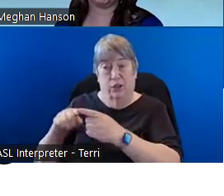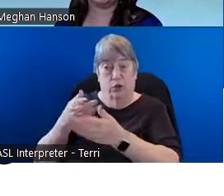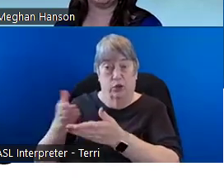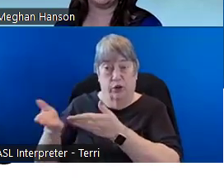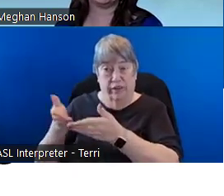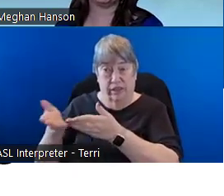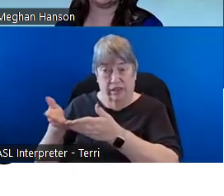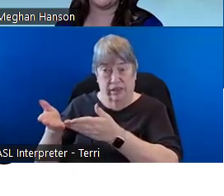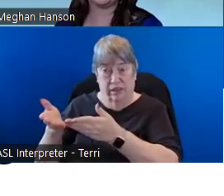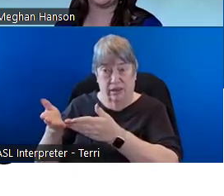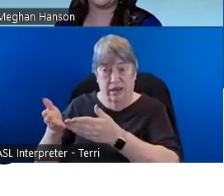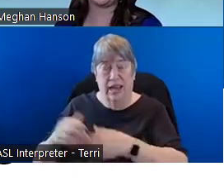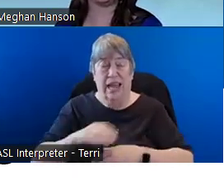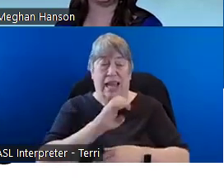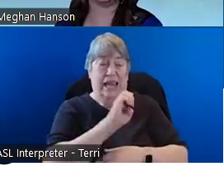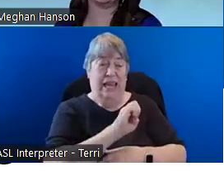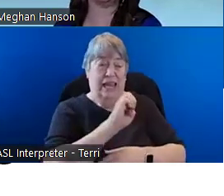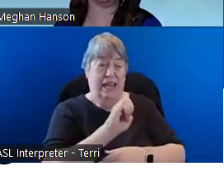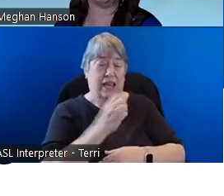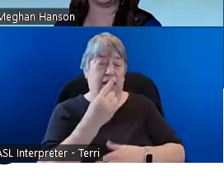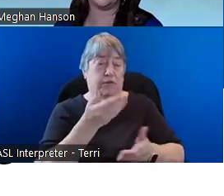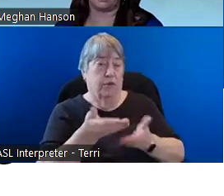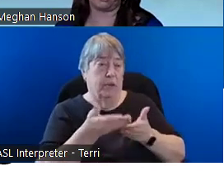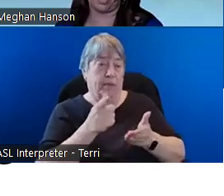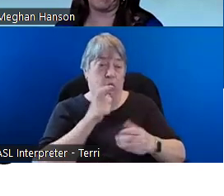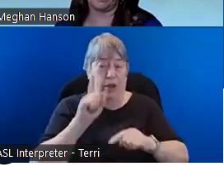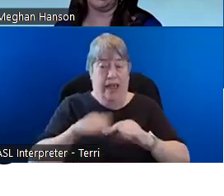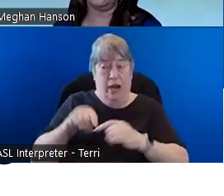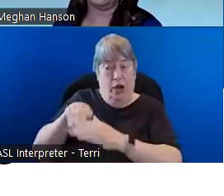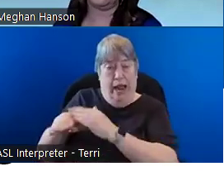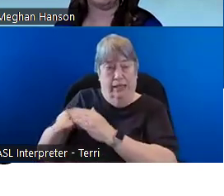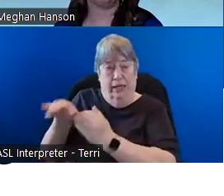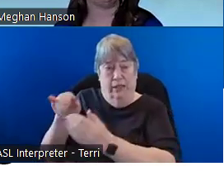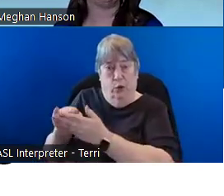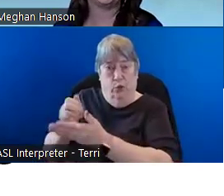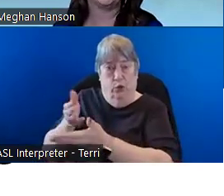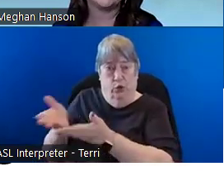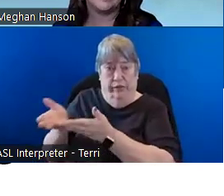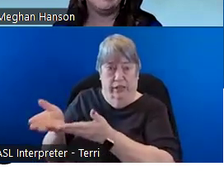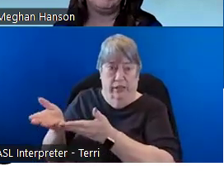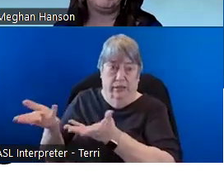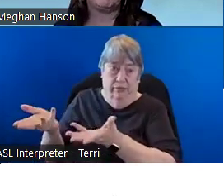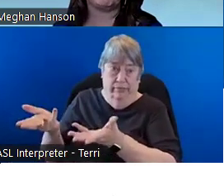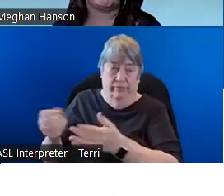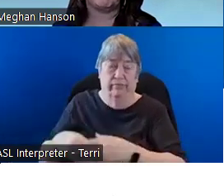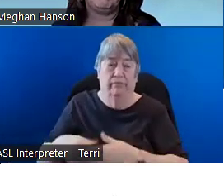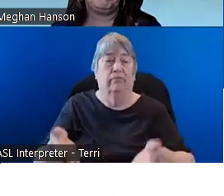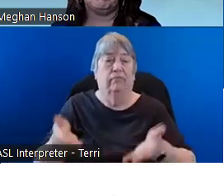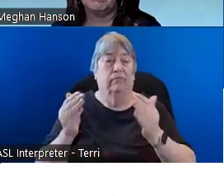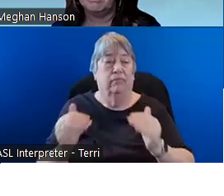to support individuals who can't get access to extended supports any other way. So next slide.